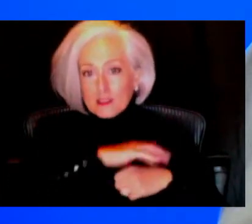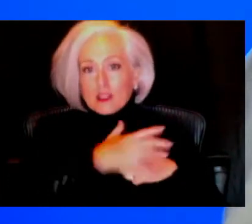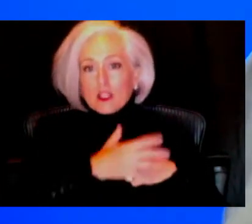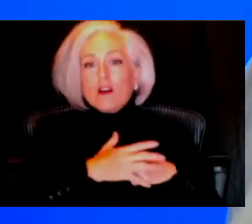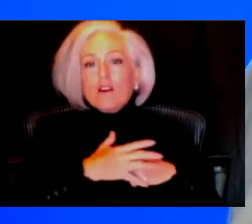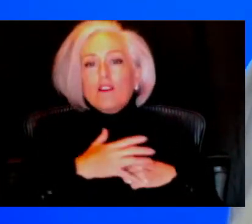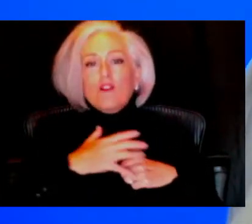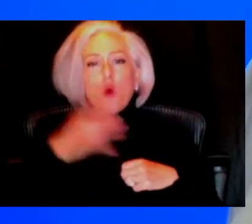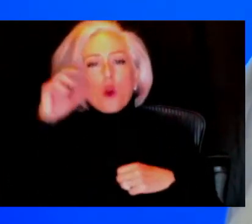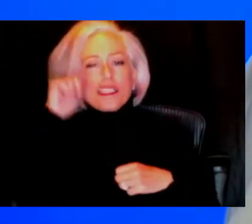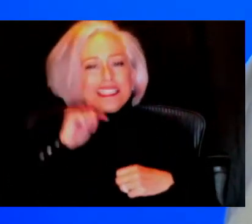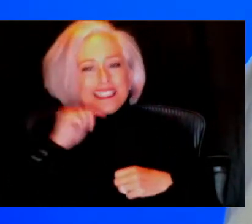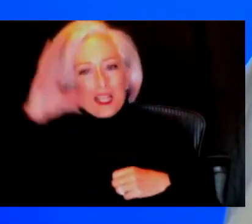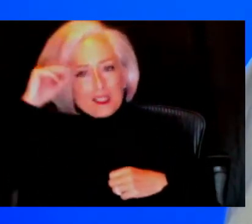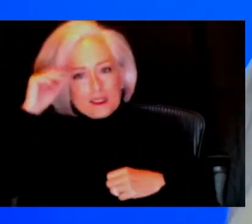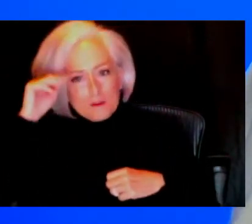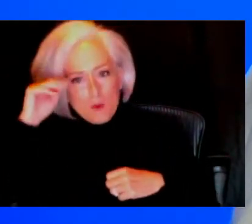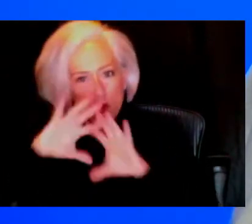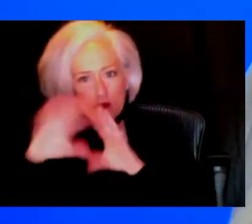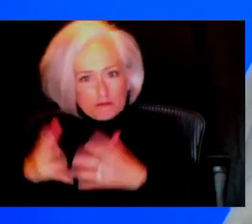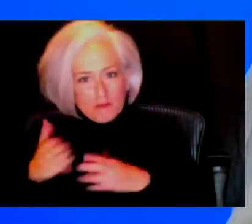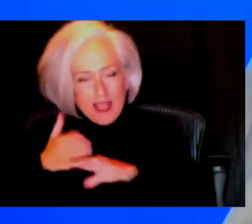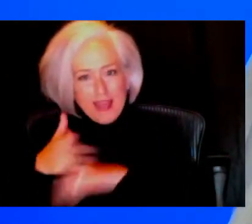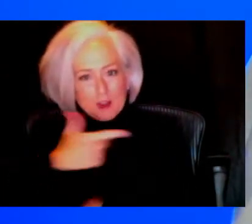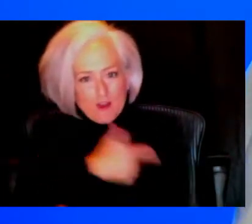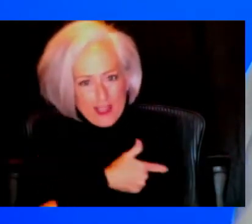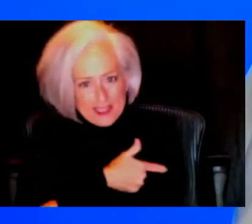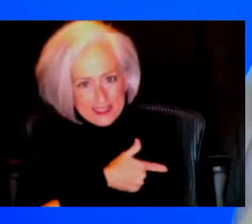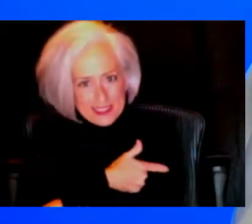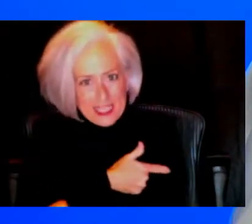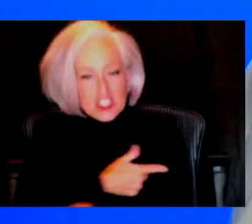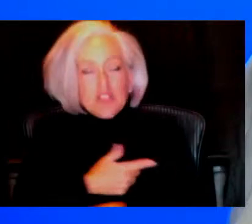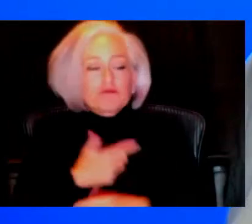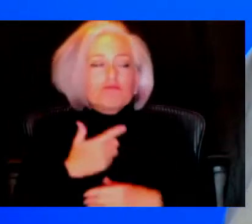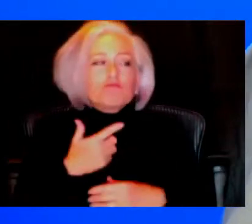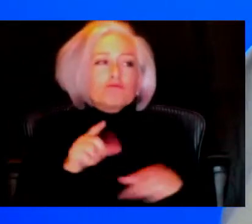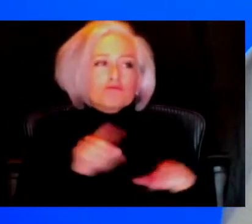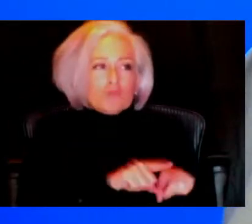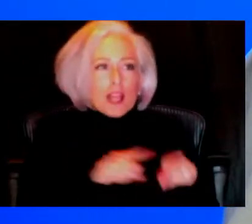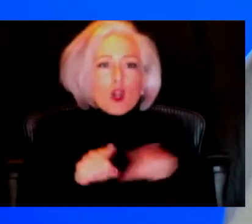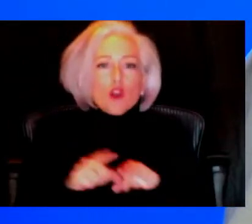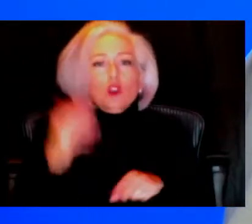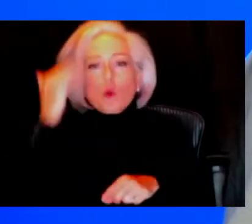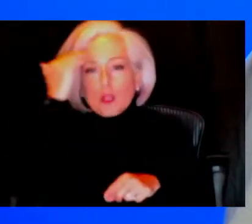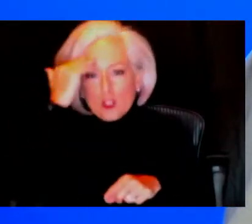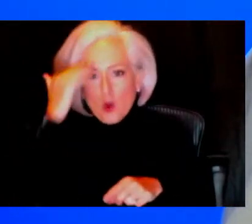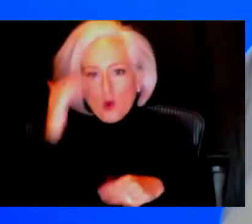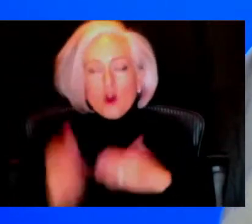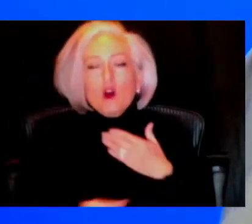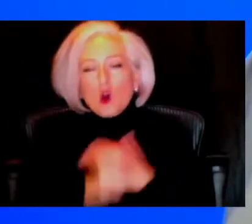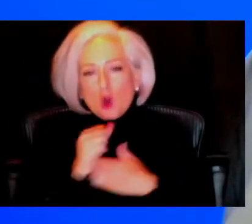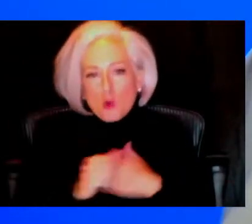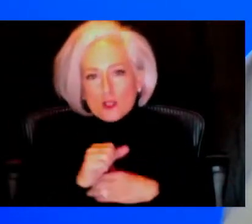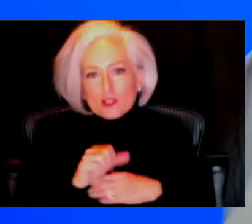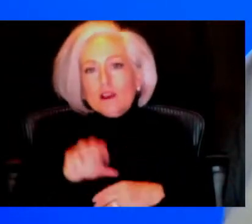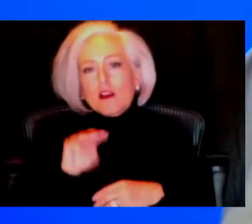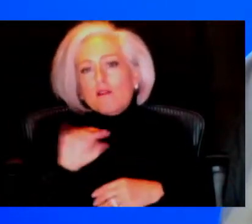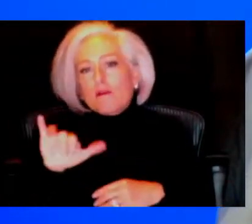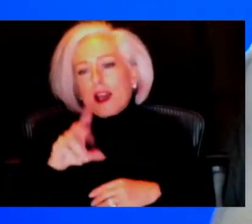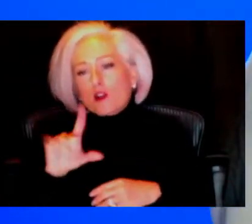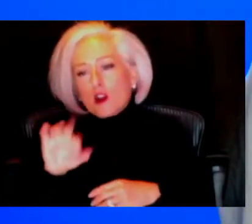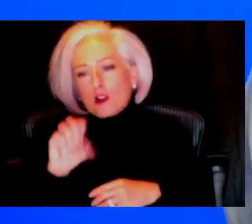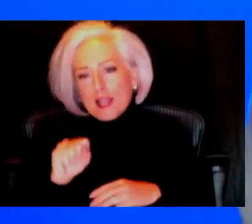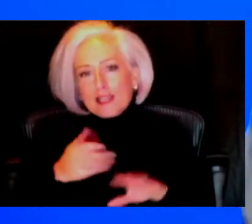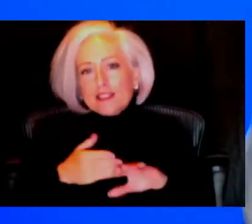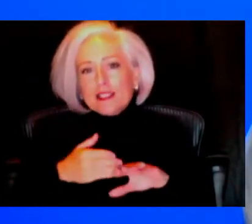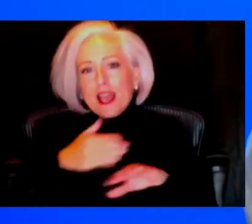population after vaccination, as well as we know that there's a risk of myocarditis after